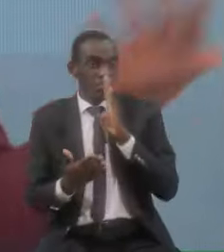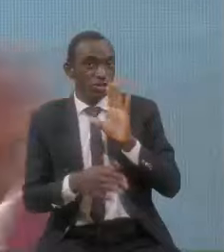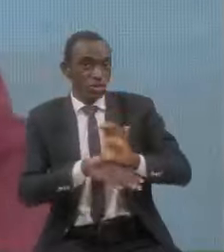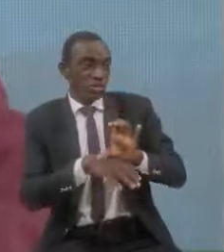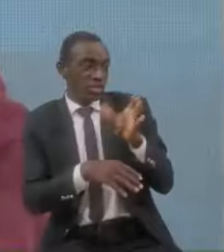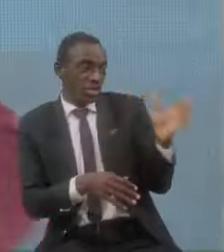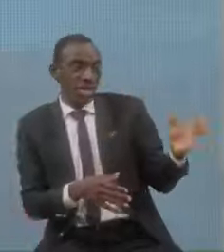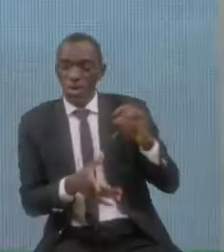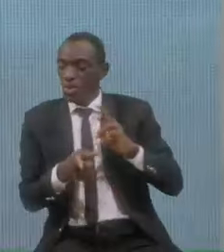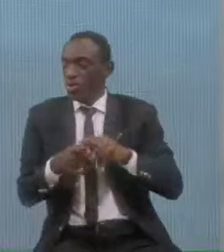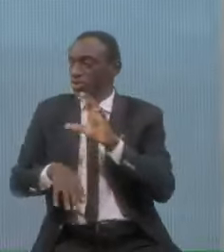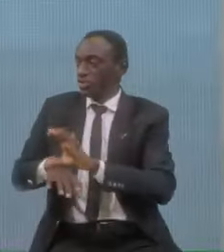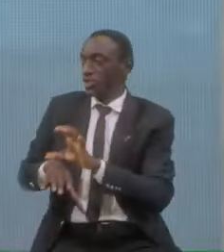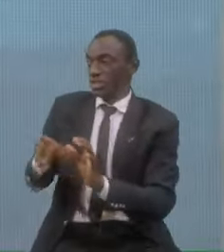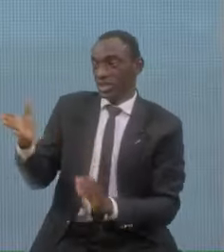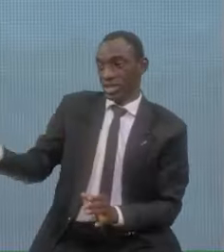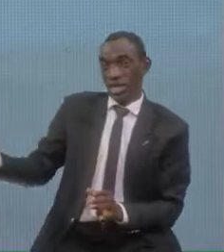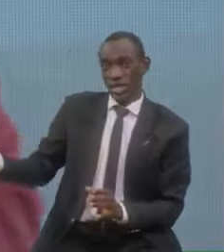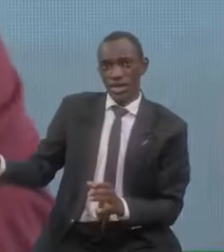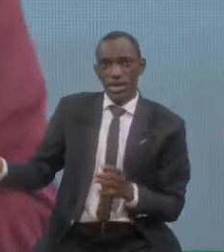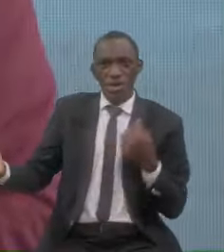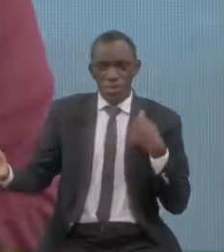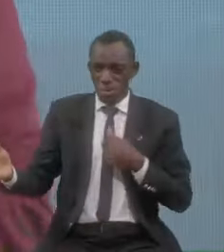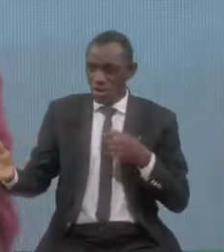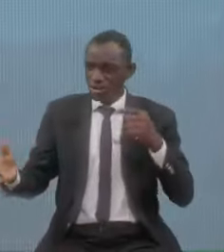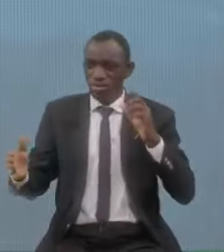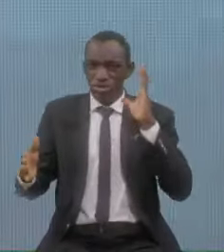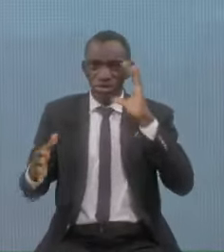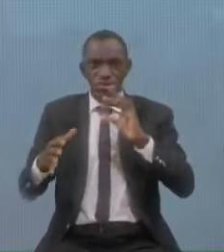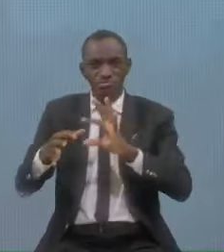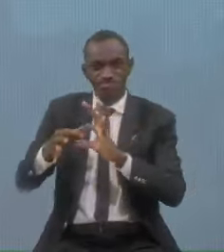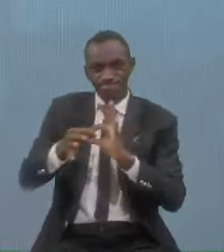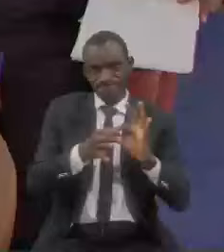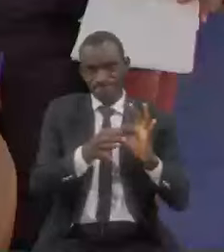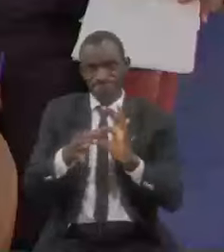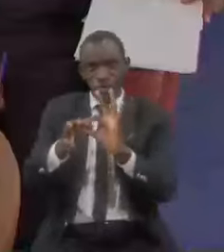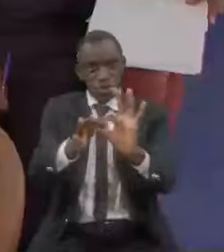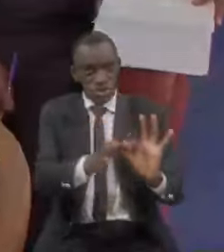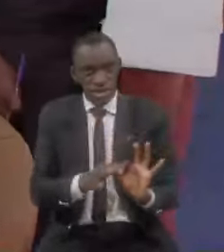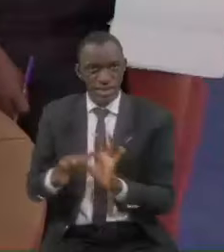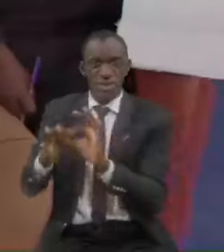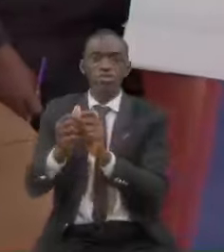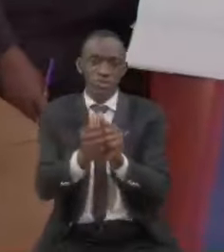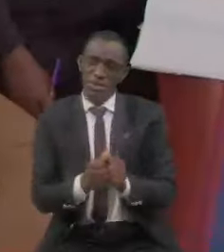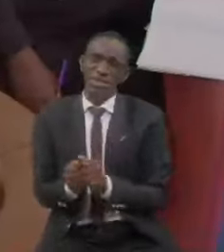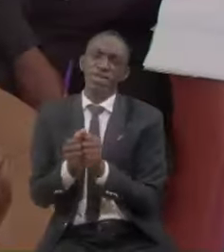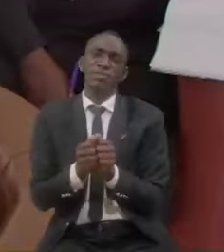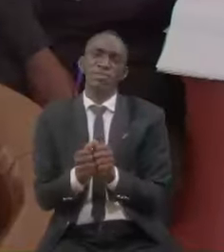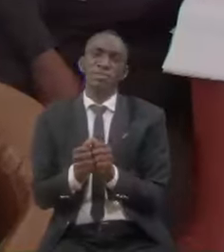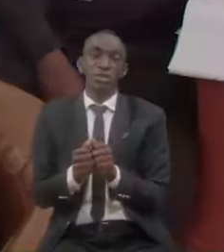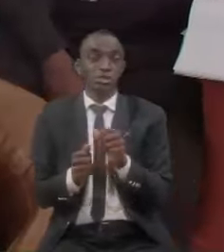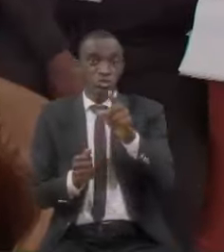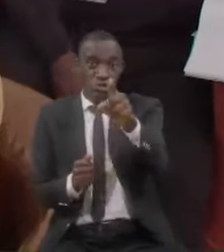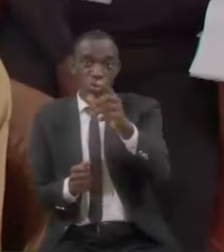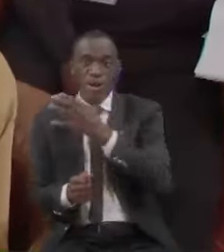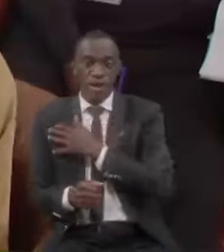from everywhere, we come together, we're united. You and I